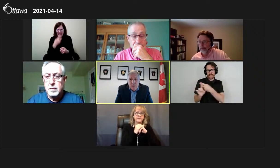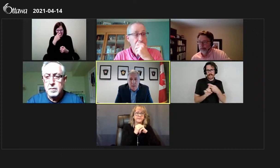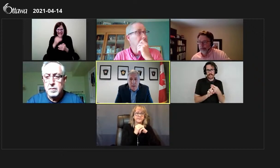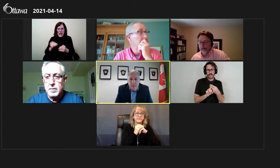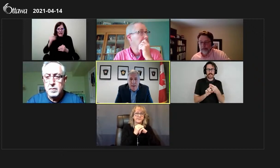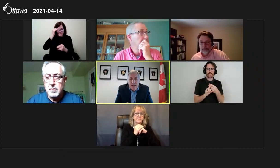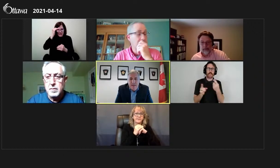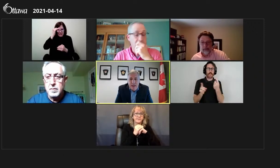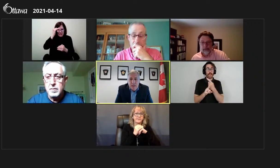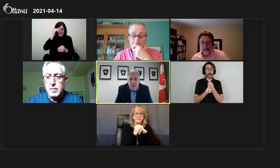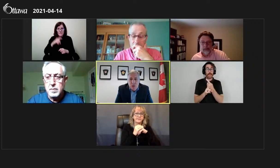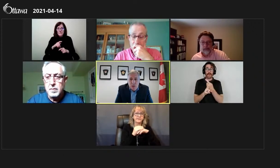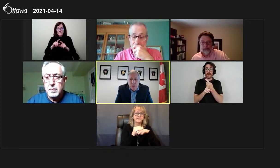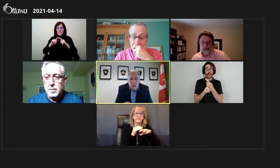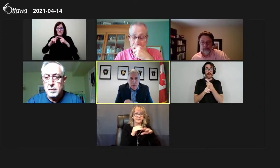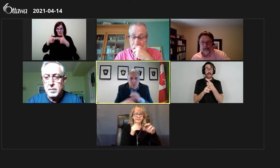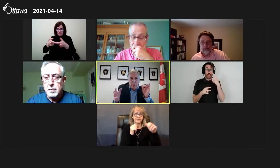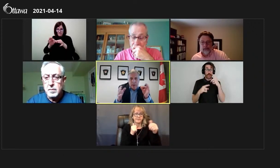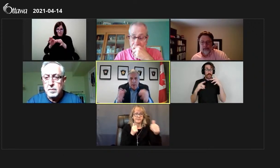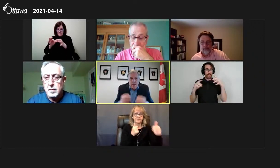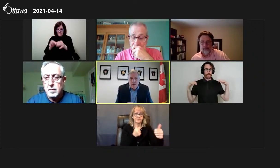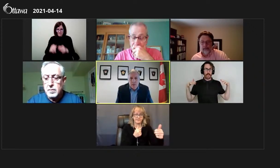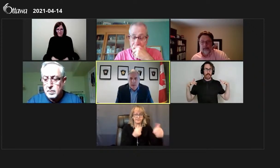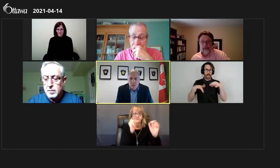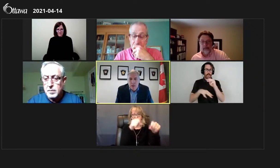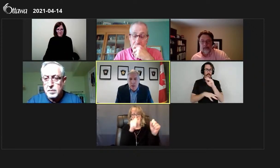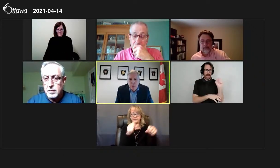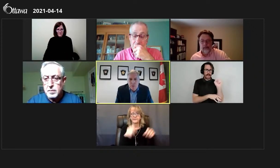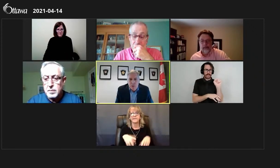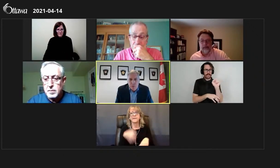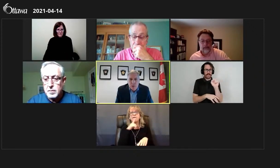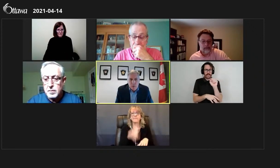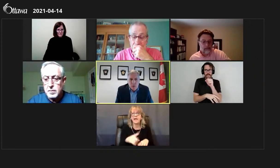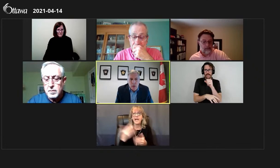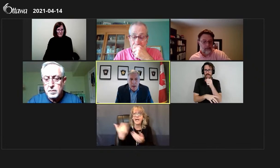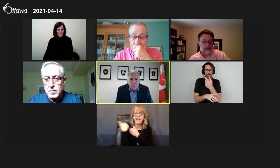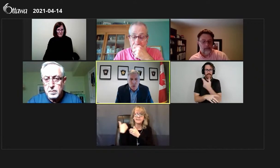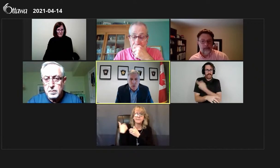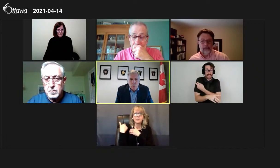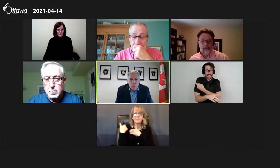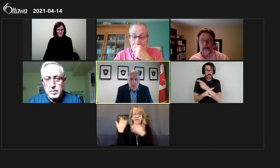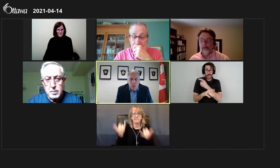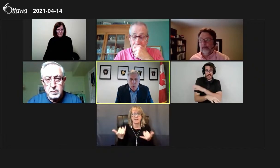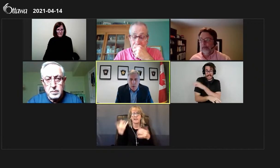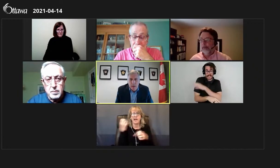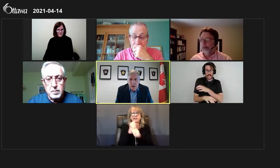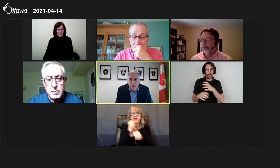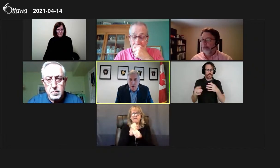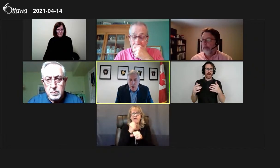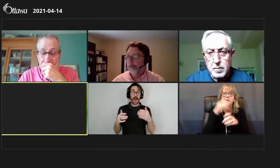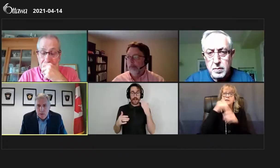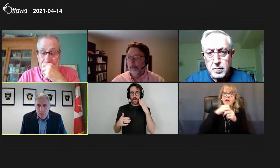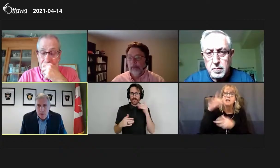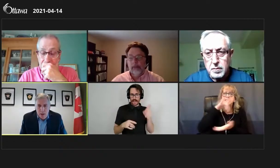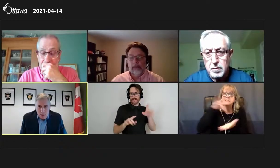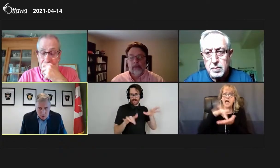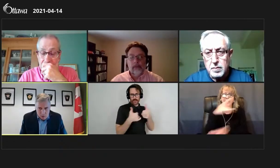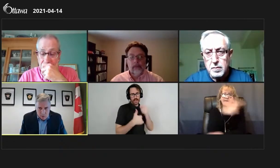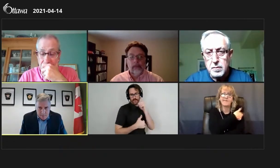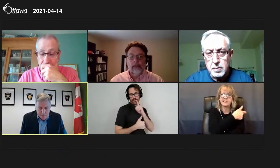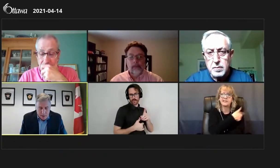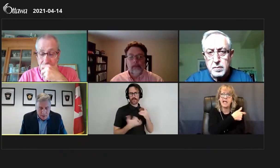vaccines in the mass vaccination clinic. So, you know, it's really a human resource challenge. So, but we're looking at other options.